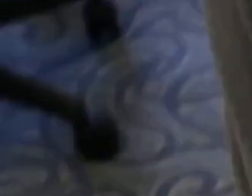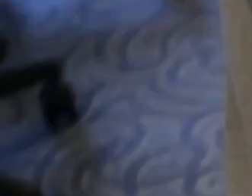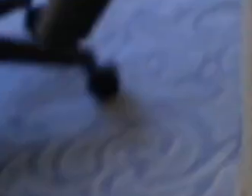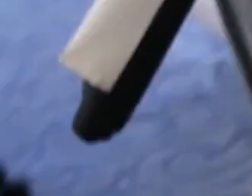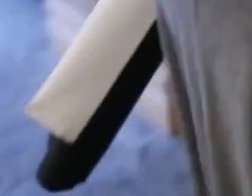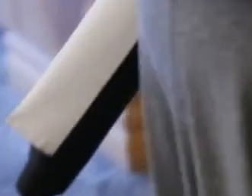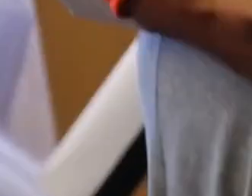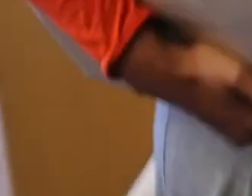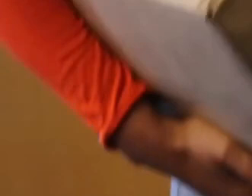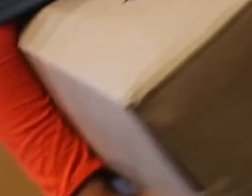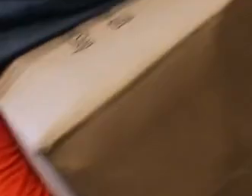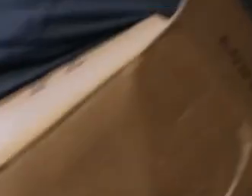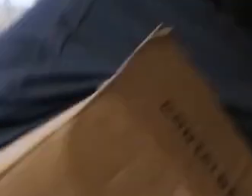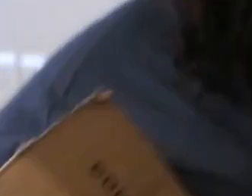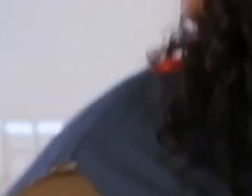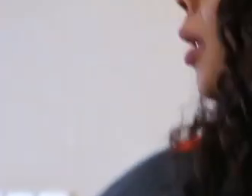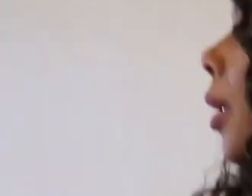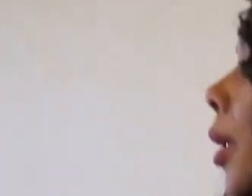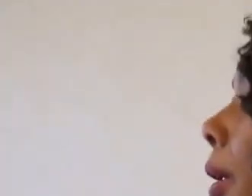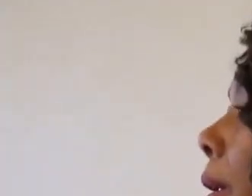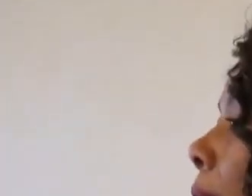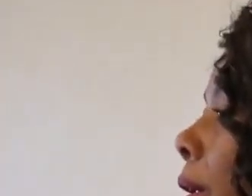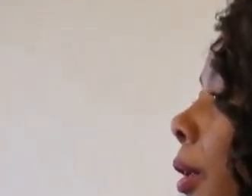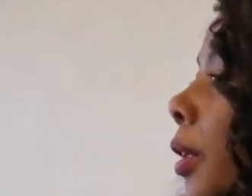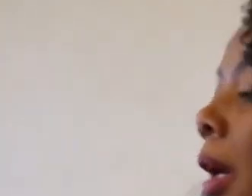I'm taking these candles to that room, eh?